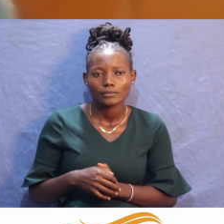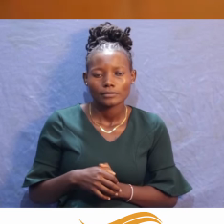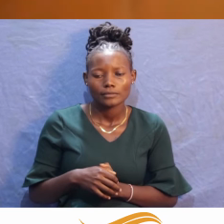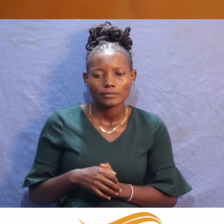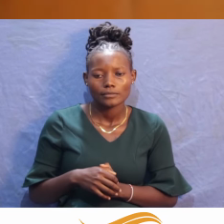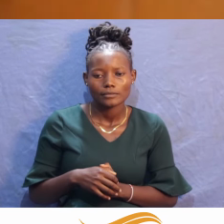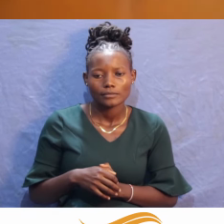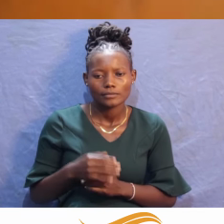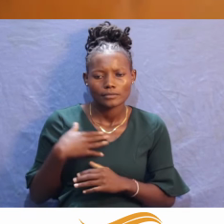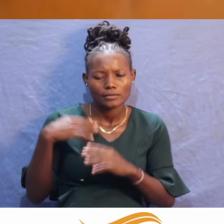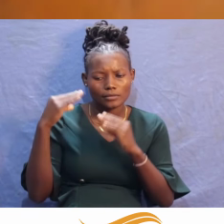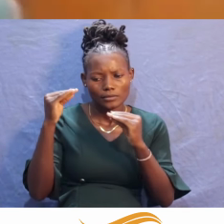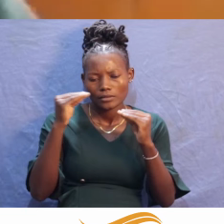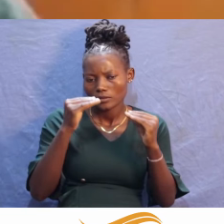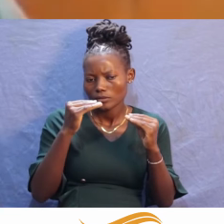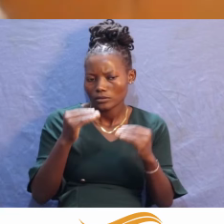I've taught a great